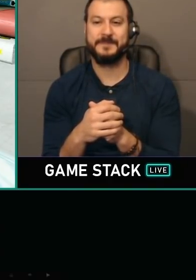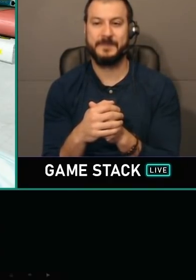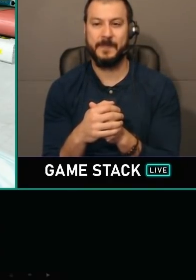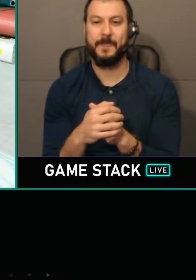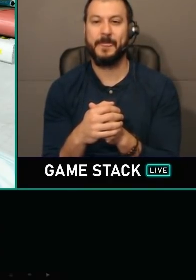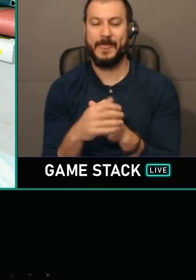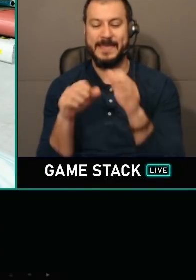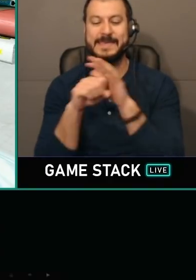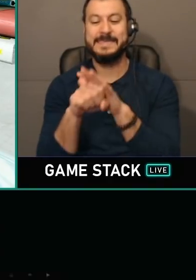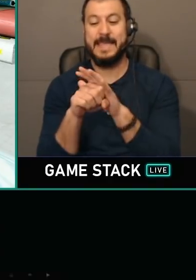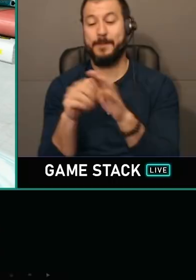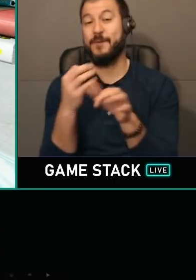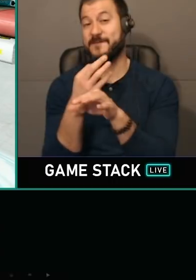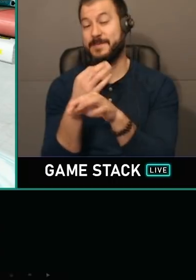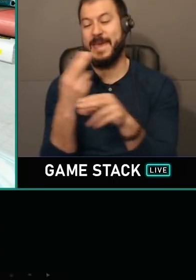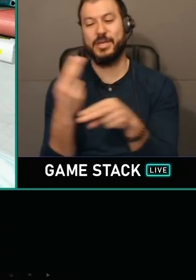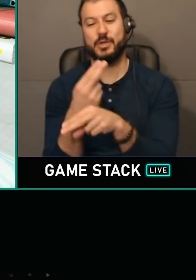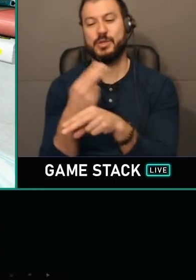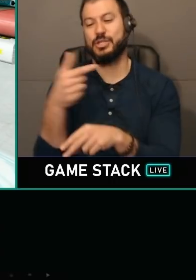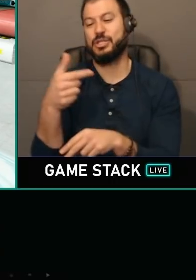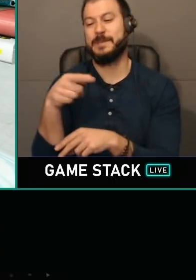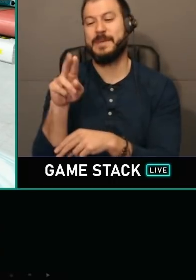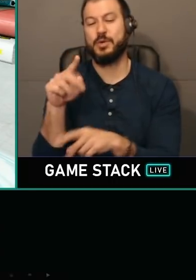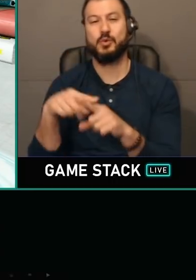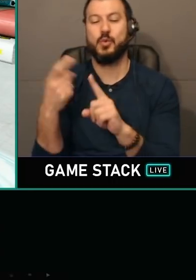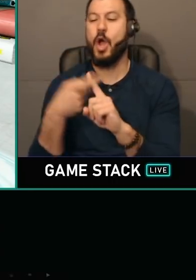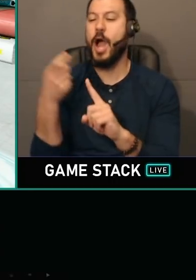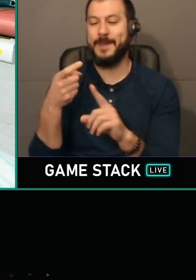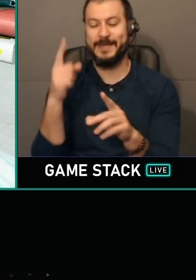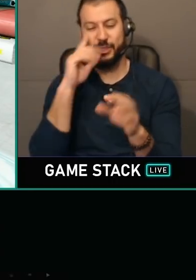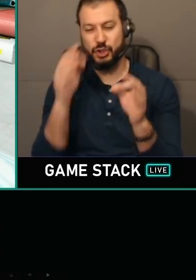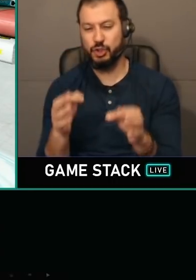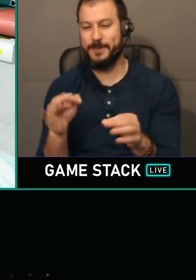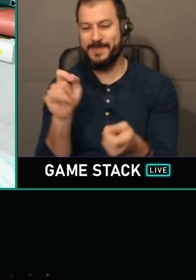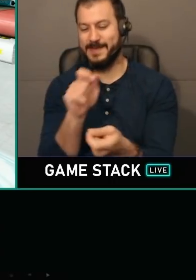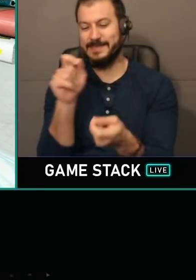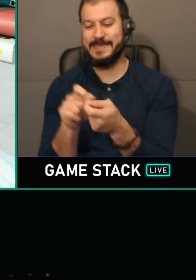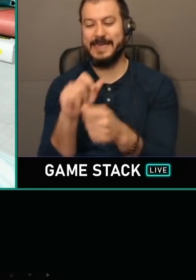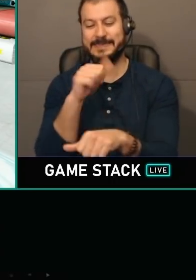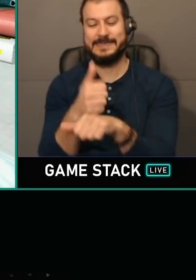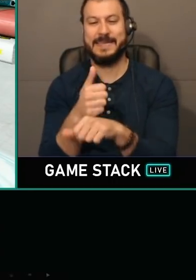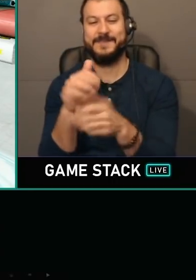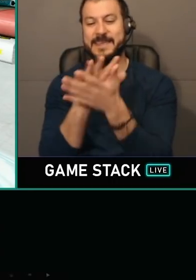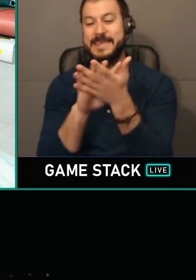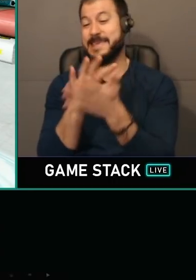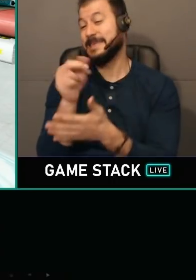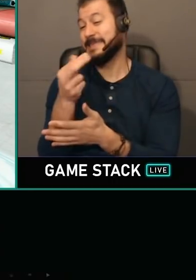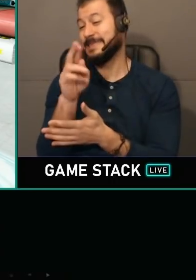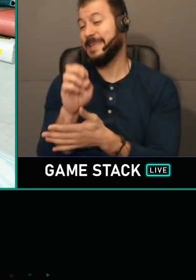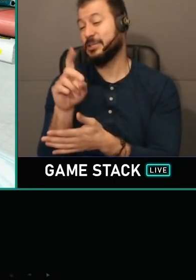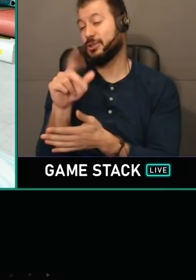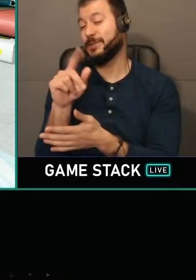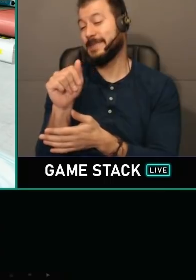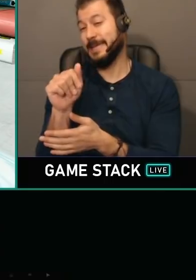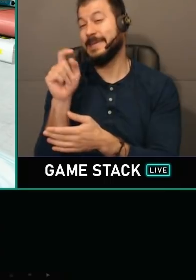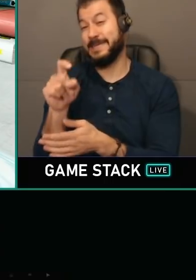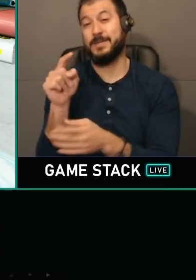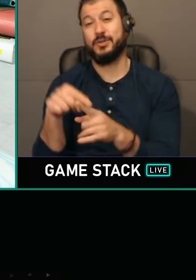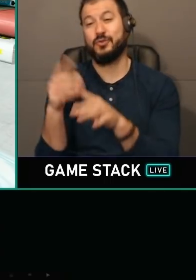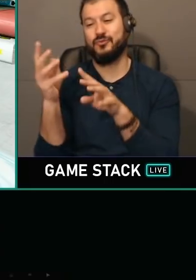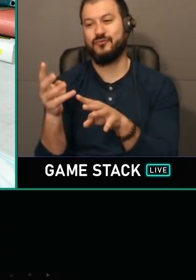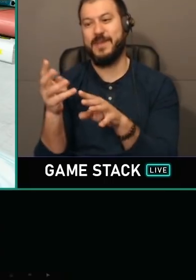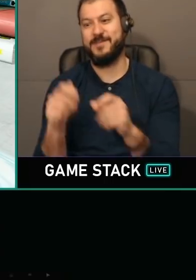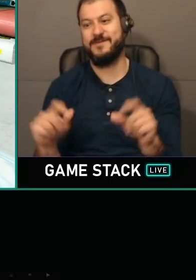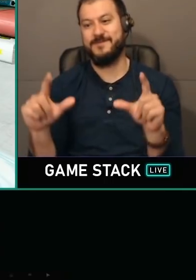Sampler feedback uses the GPU to automatically determine the exact set of texture data needed to render the scene with the ideal level